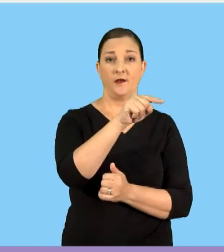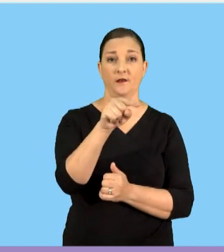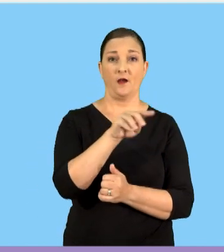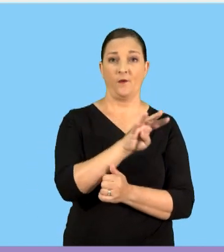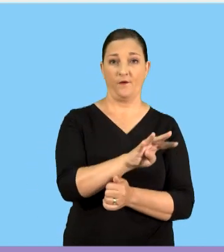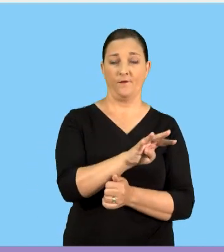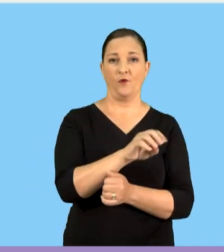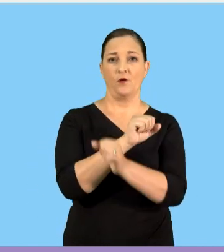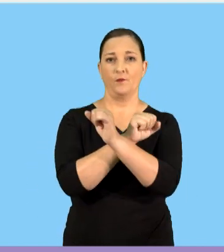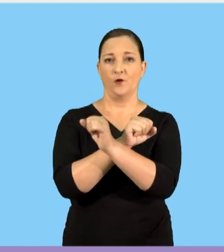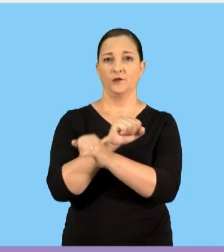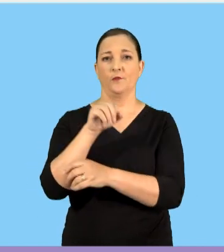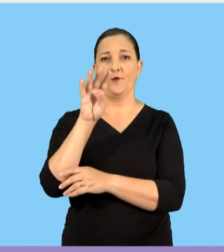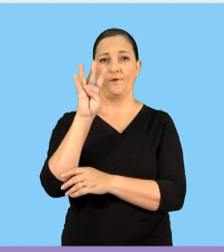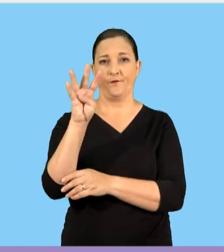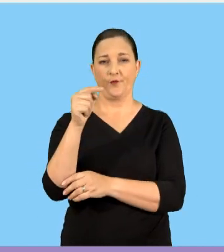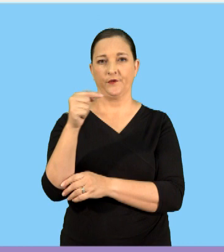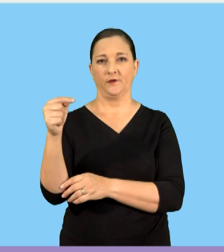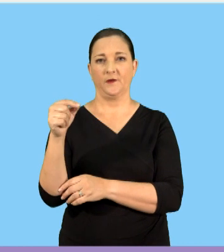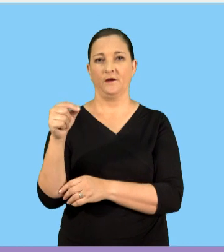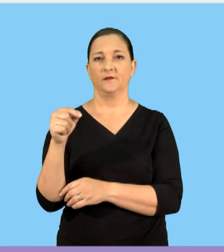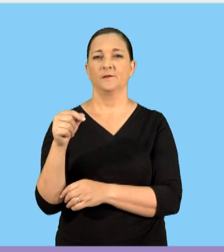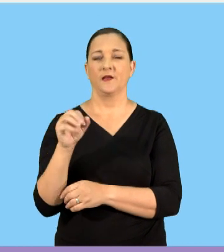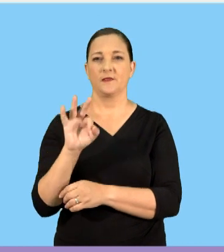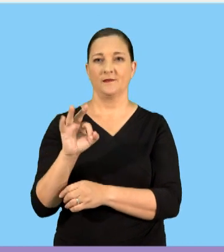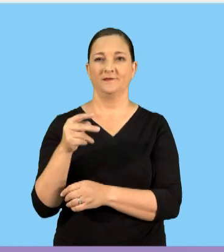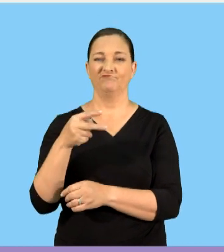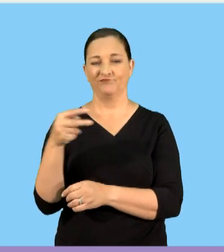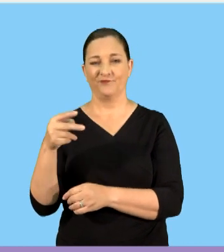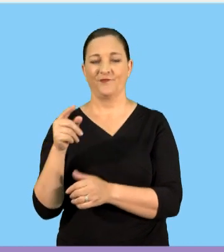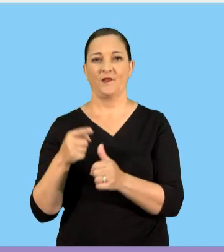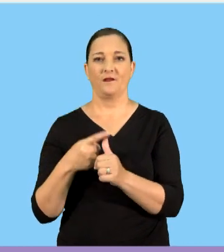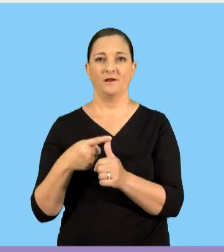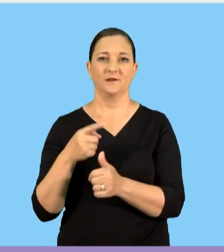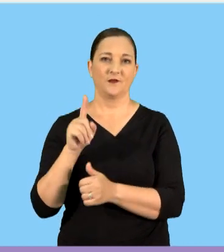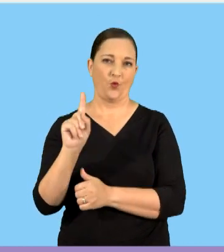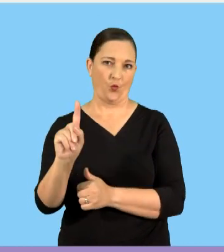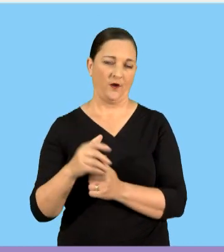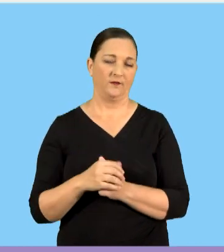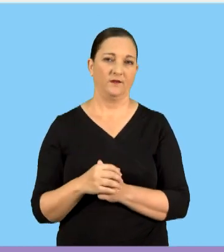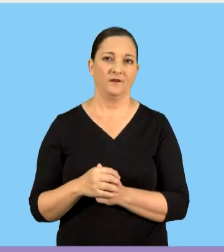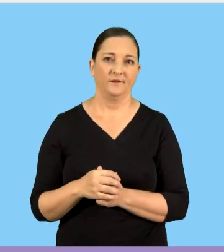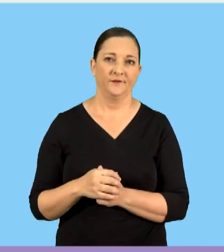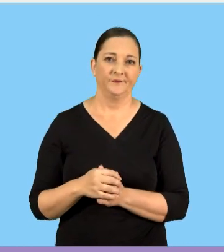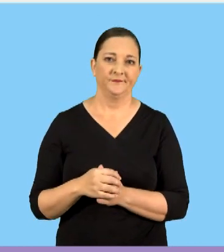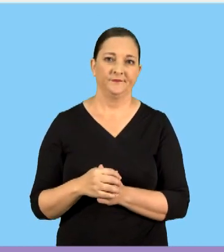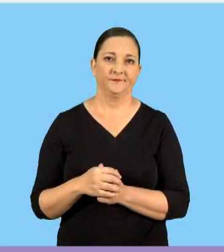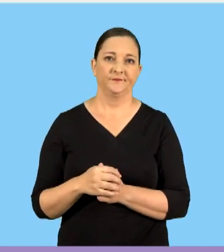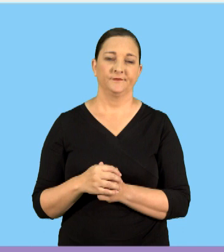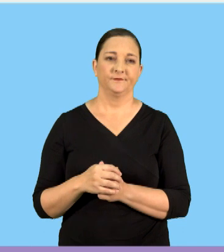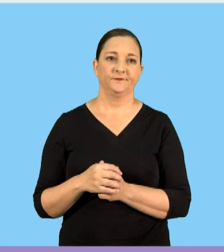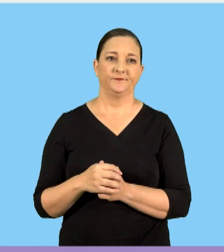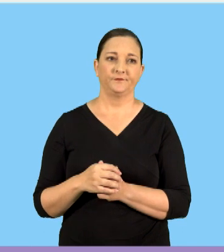by 4 multiplied by 4 divided by 3 is 1. So the answer there is 1. That's why these two are